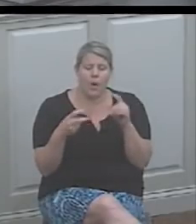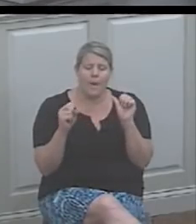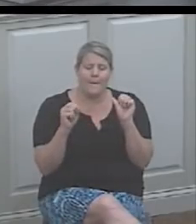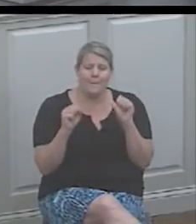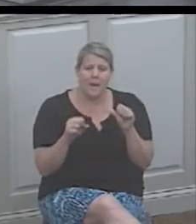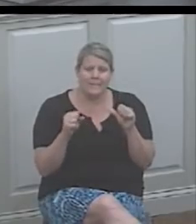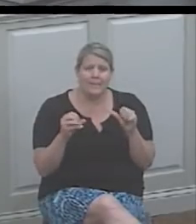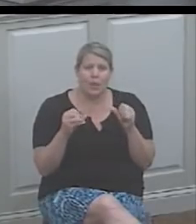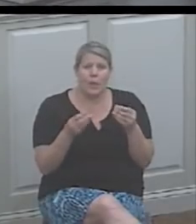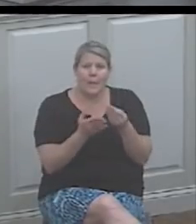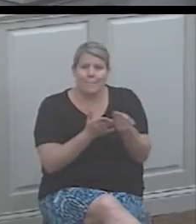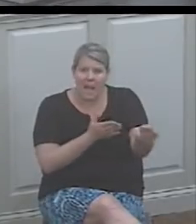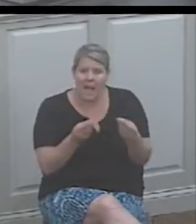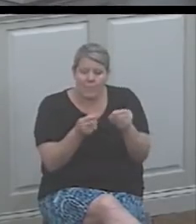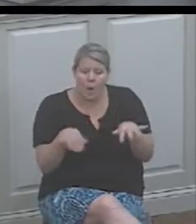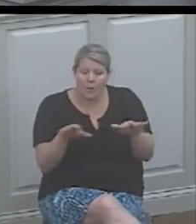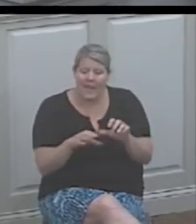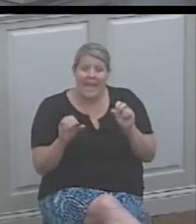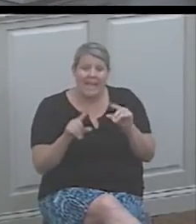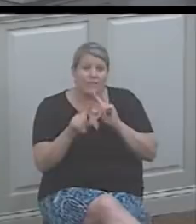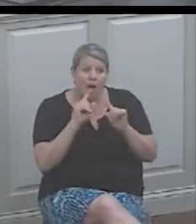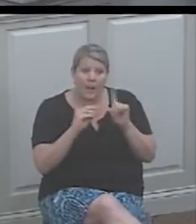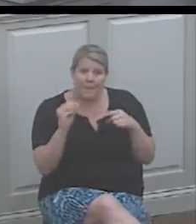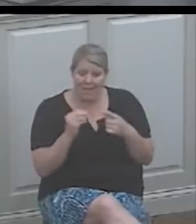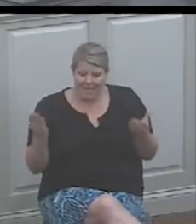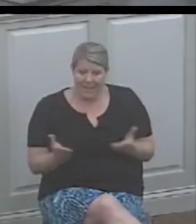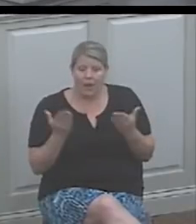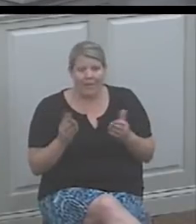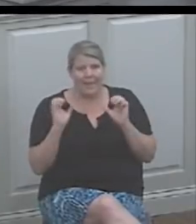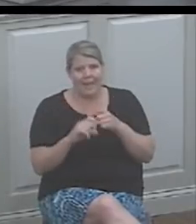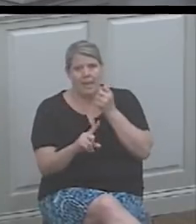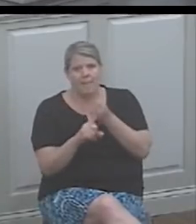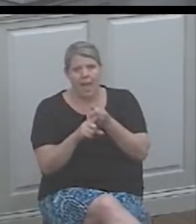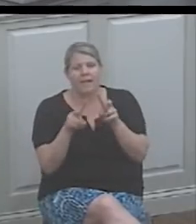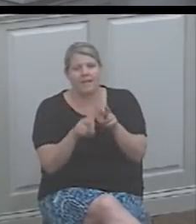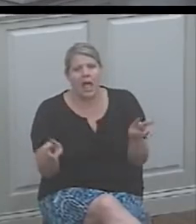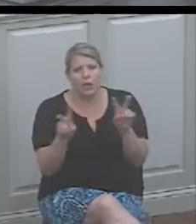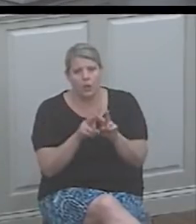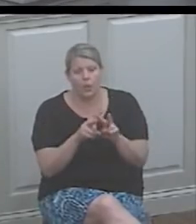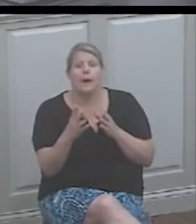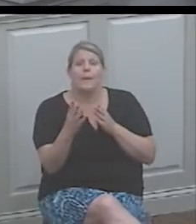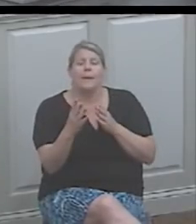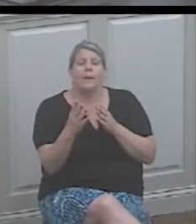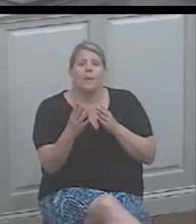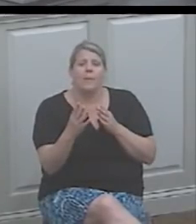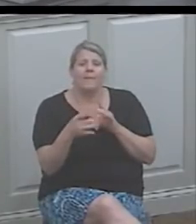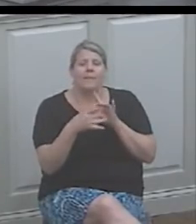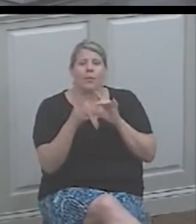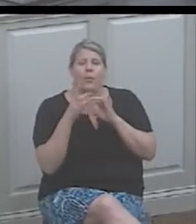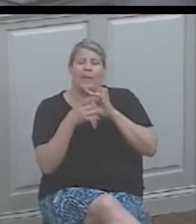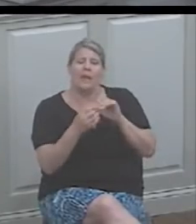property acquisition for which publicity at present stage might or would be likely to affect the value per KRS